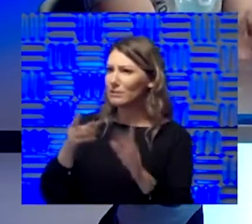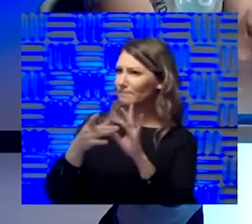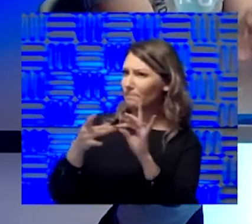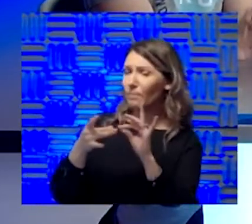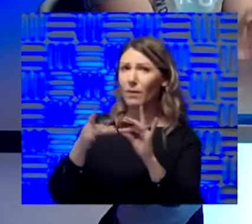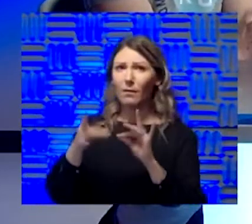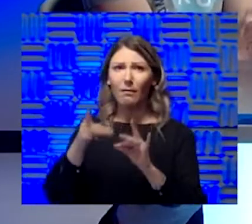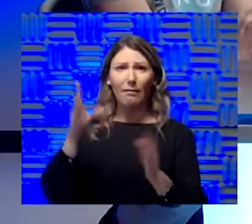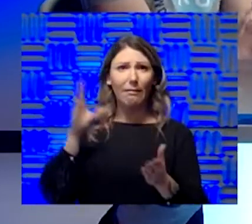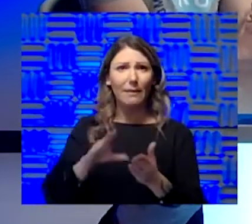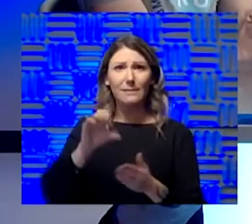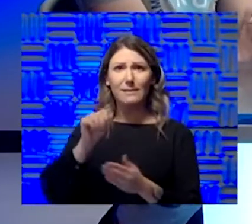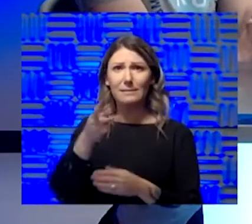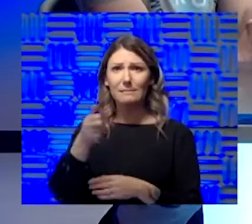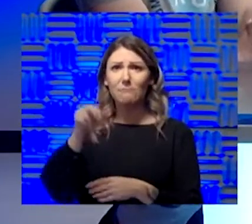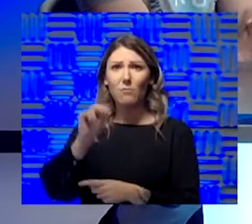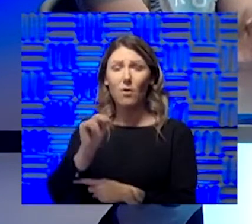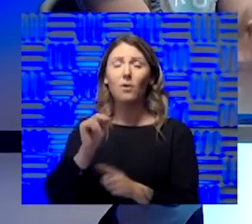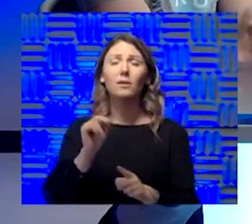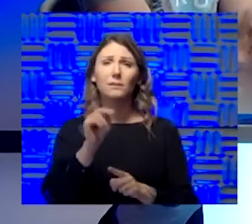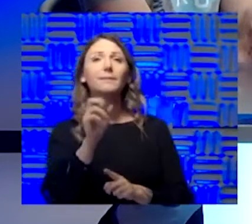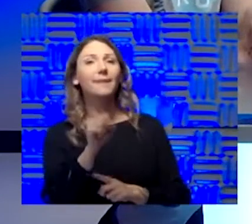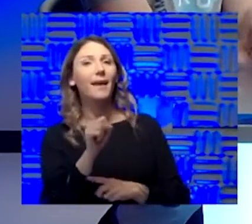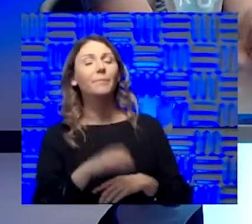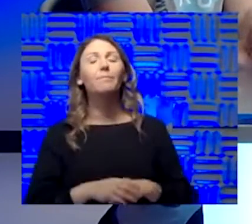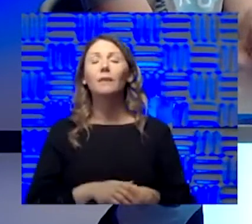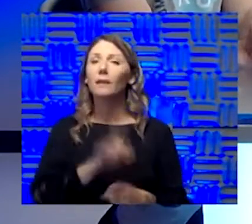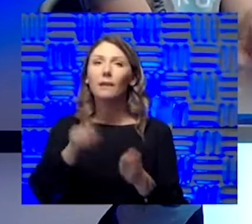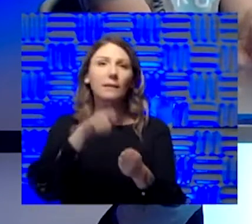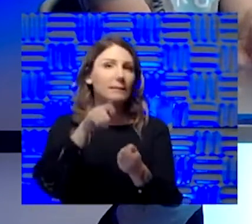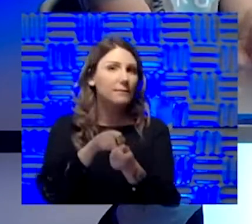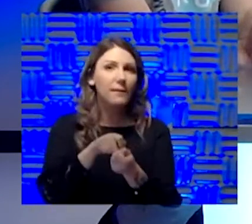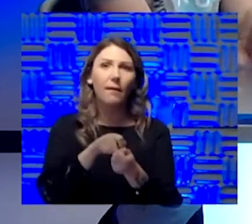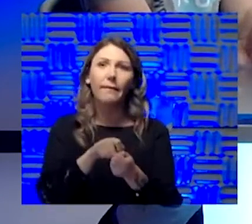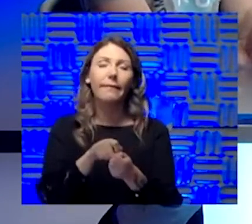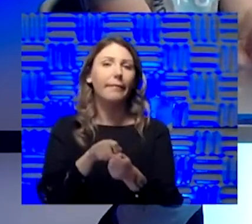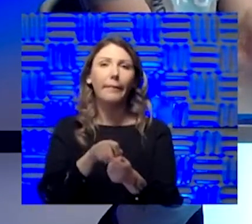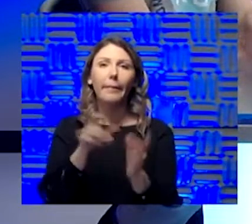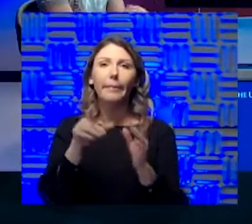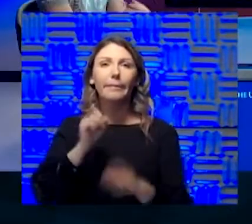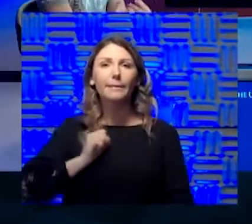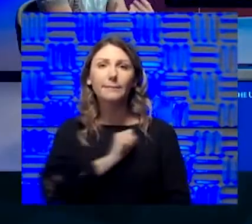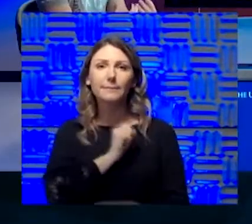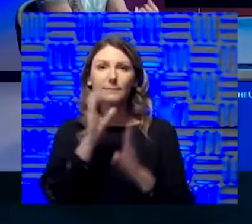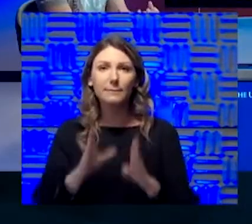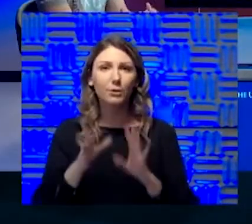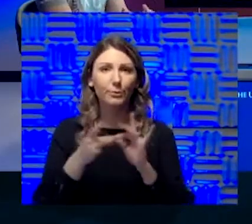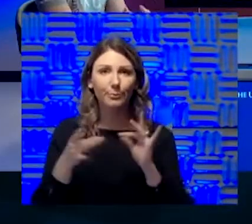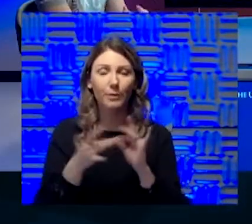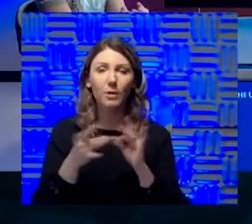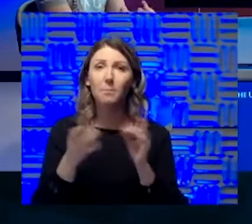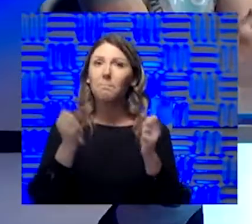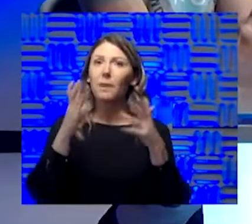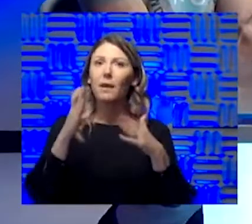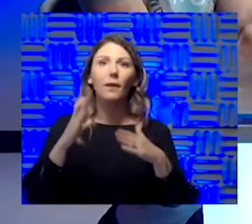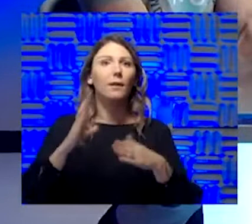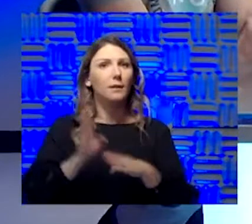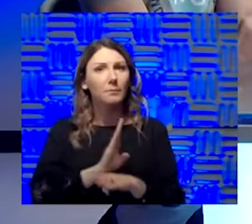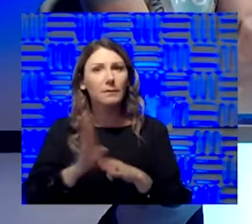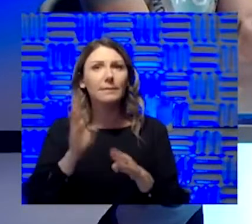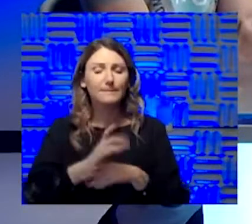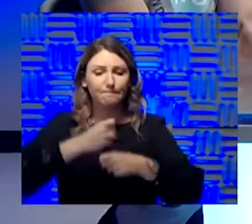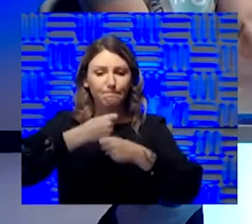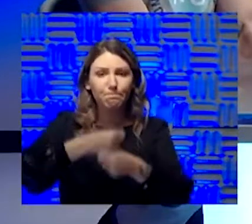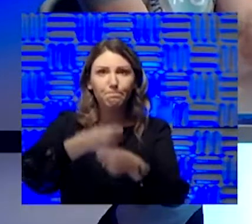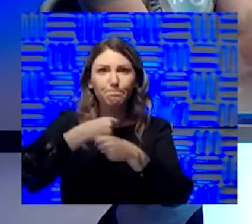you have to figure out who's convalescent and who's not. So exactly what the senator was talking about. There are a lot of companies out there producing